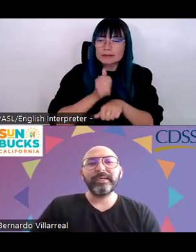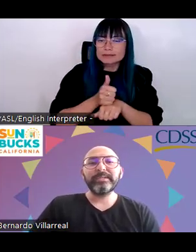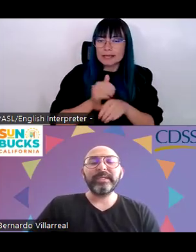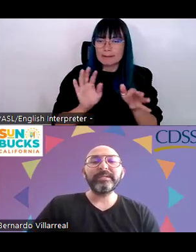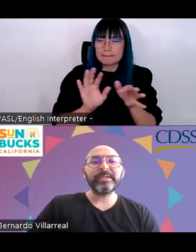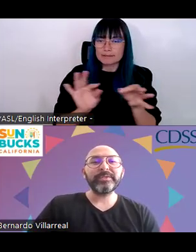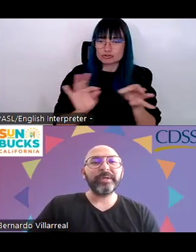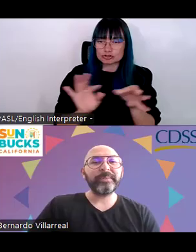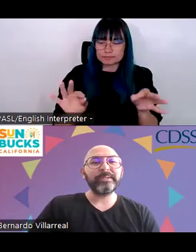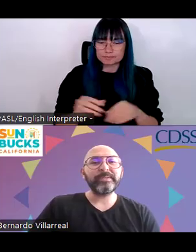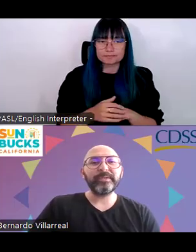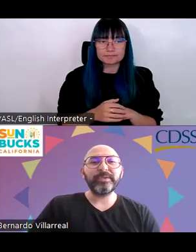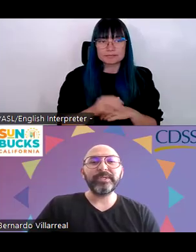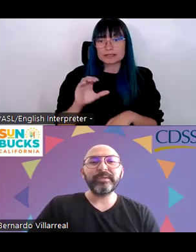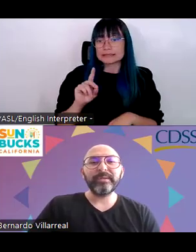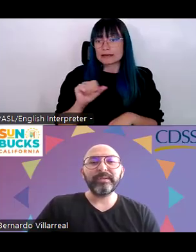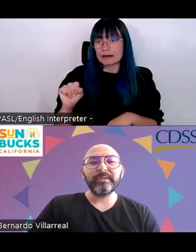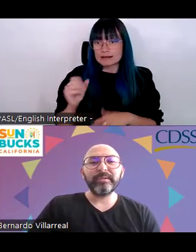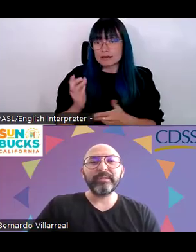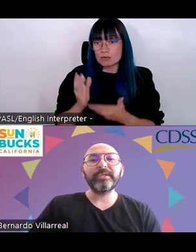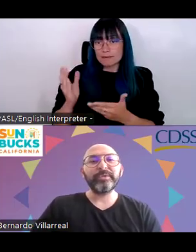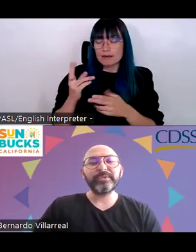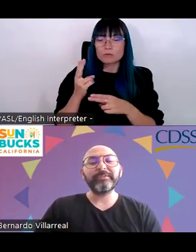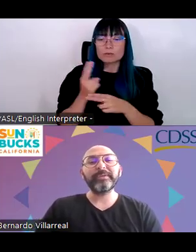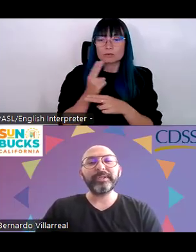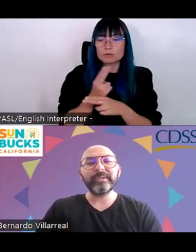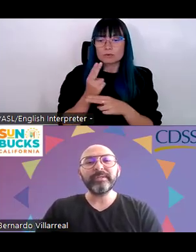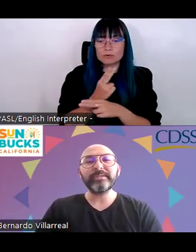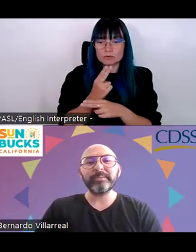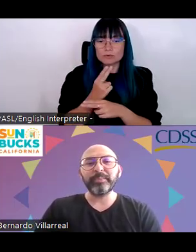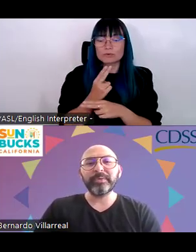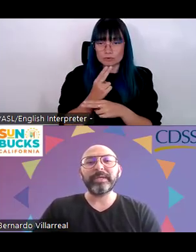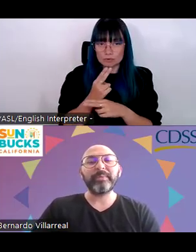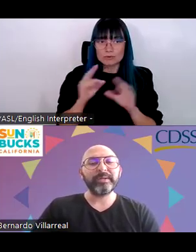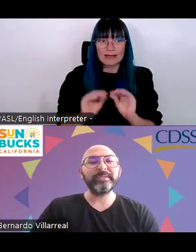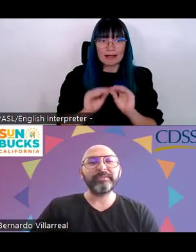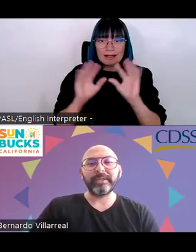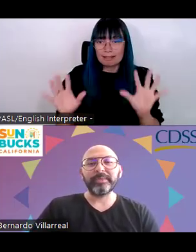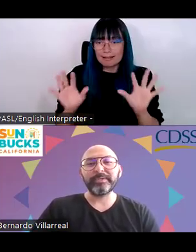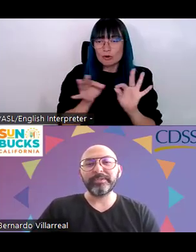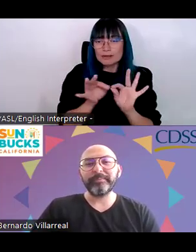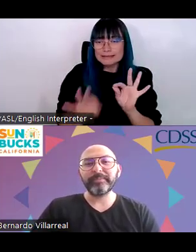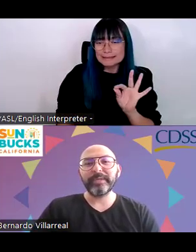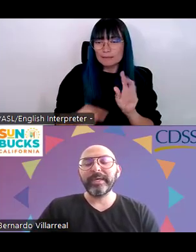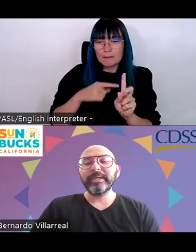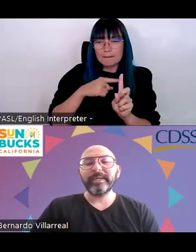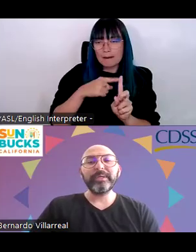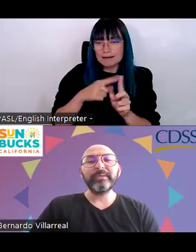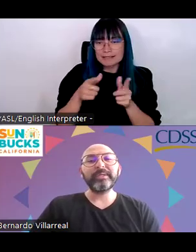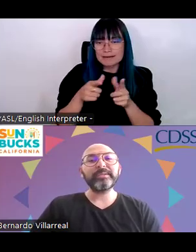messaging. CDSS recommends using the use of clear, simple, and positive